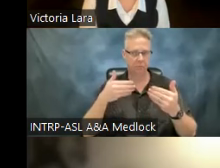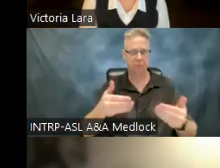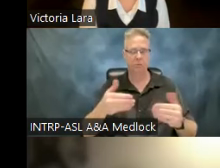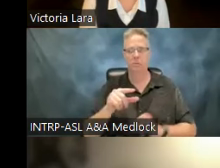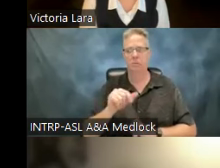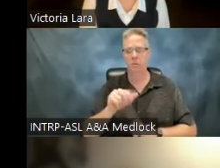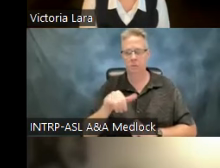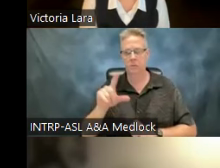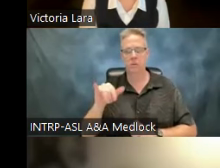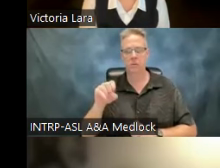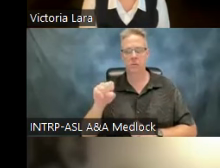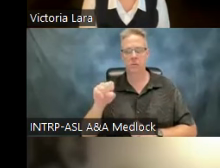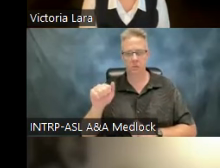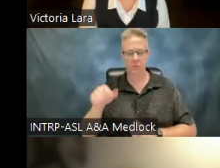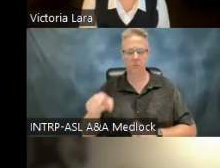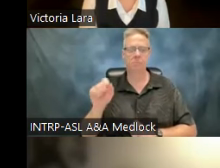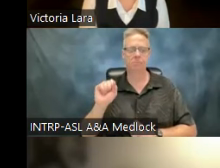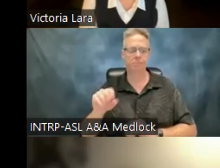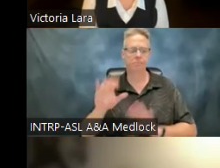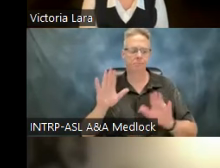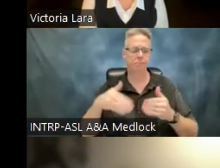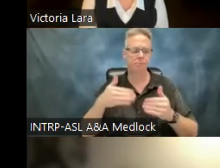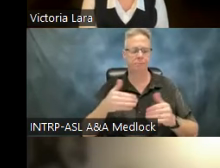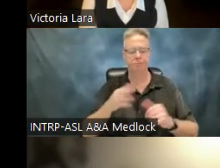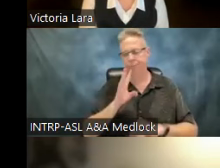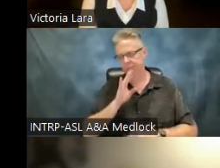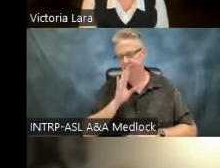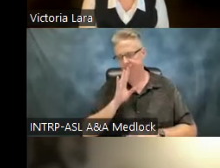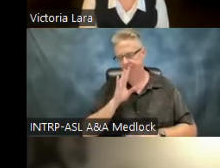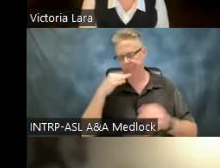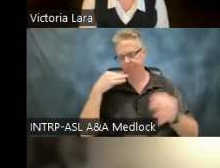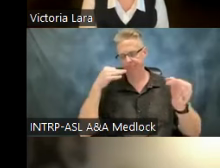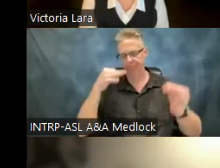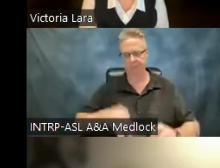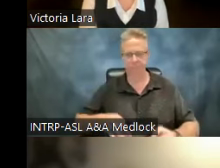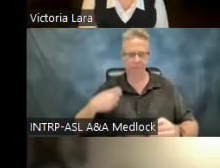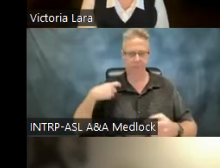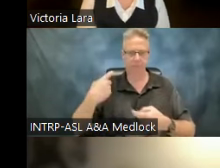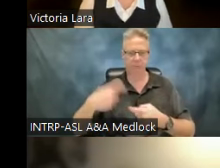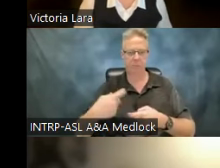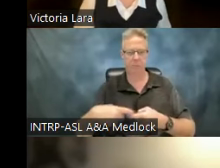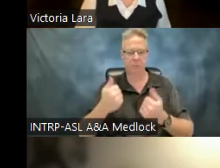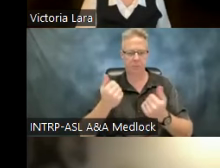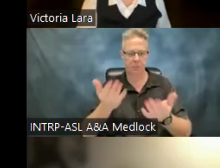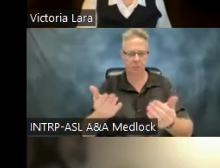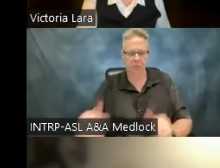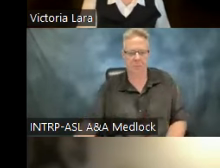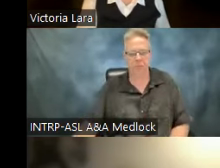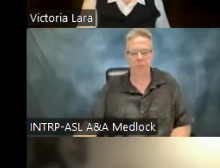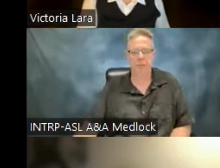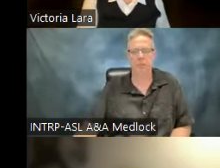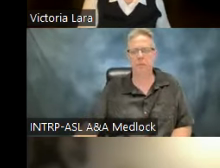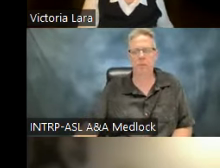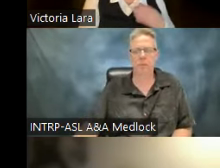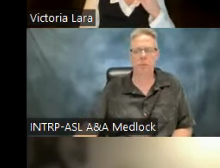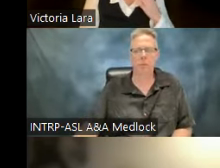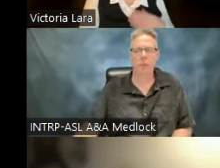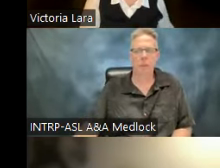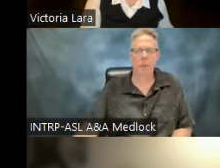or Luisa, can please give the information on the Spanish language interpretation?